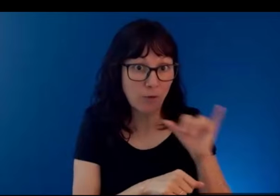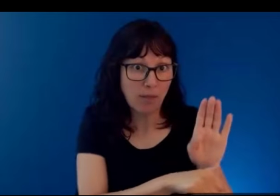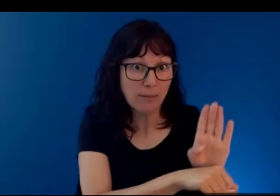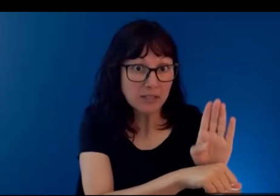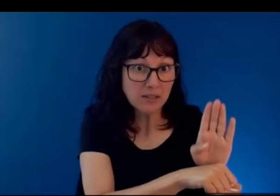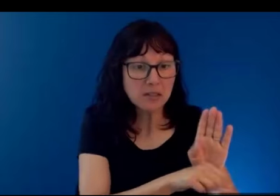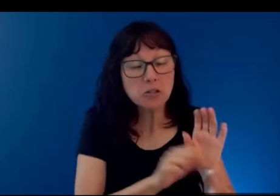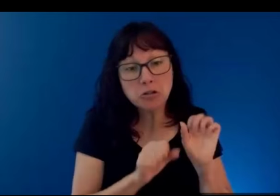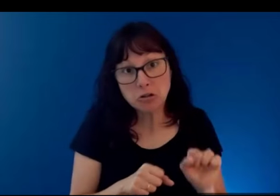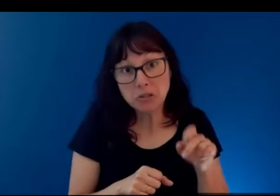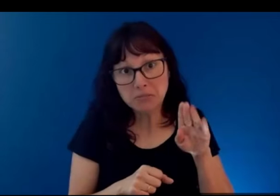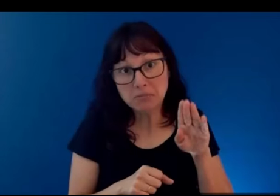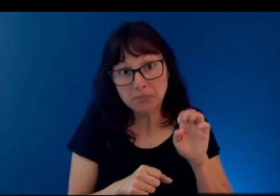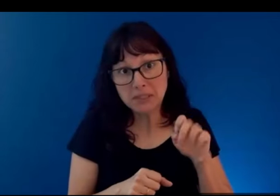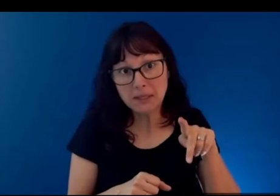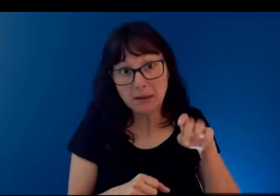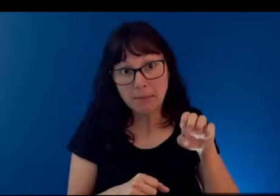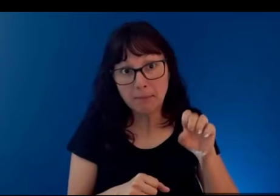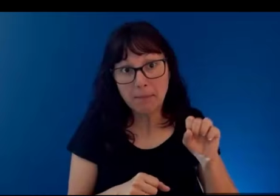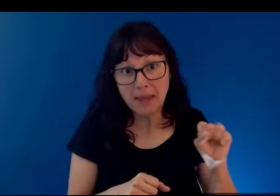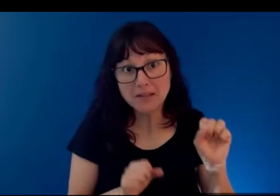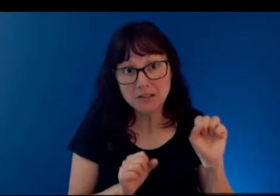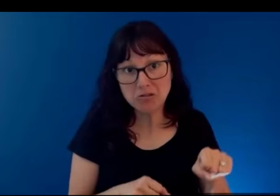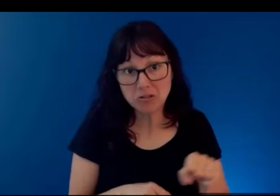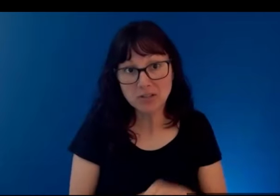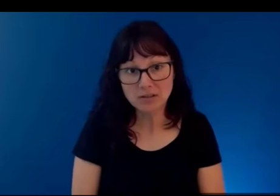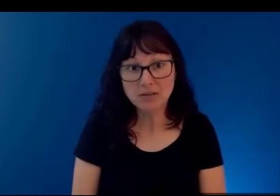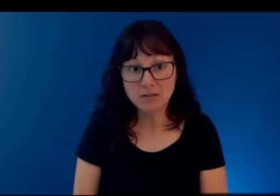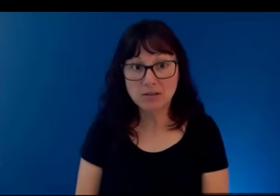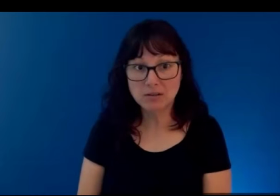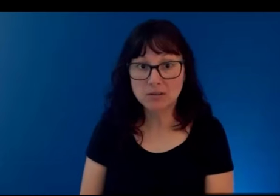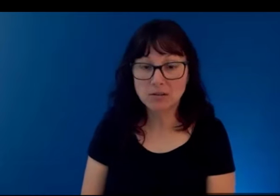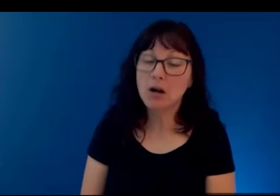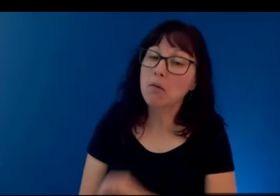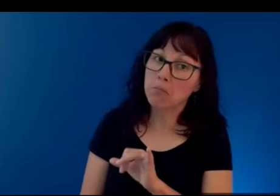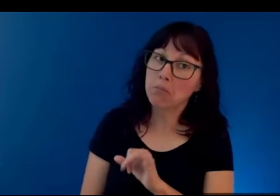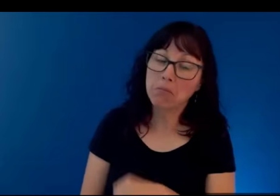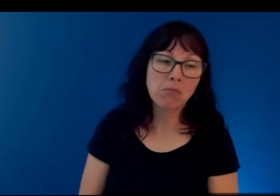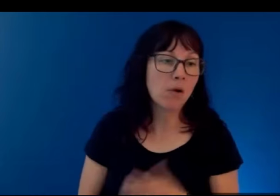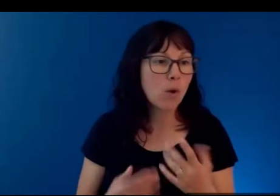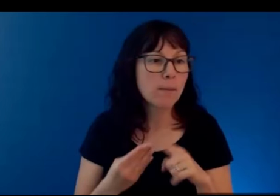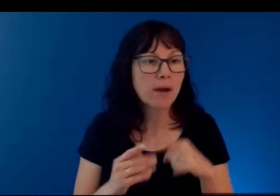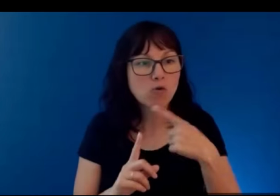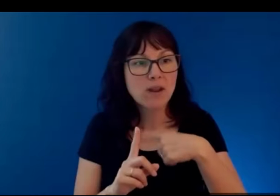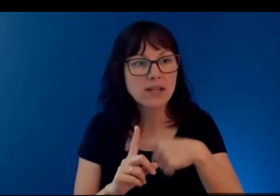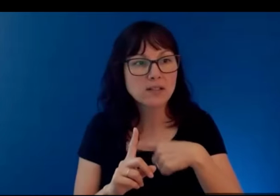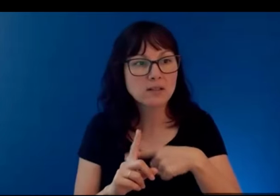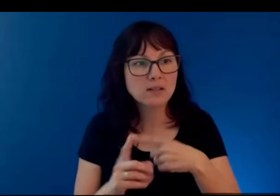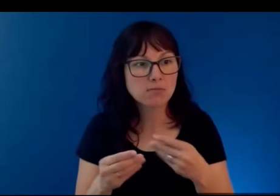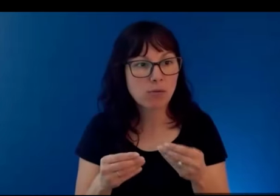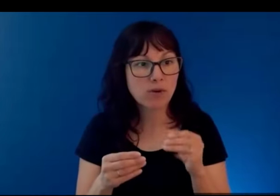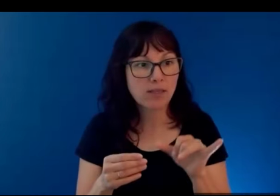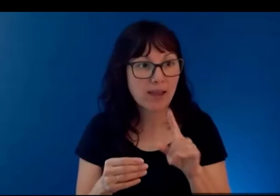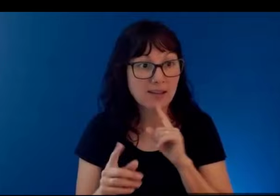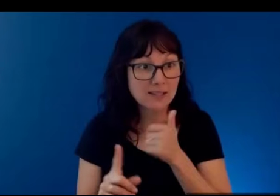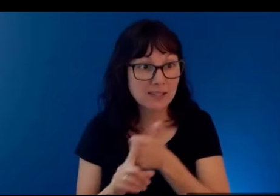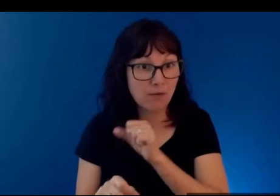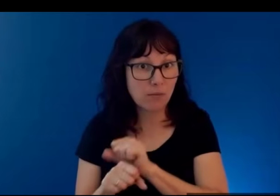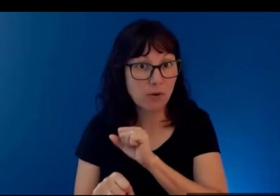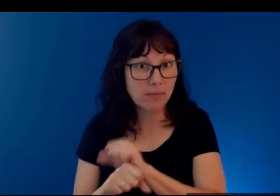it could be property essential to self-support. Oh, and what about rental properties? Are those